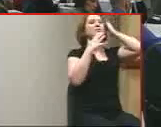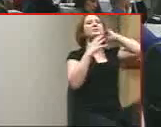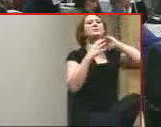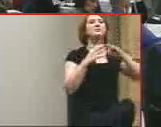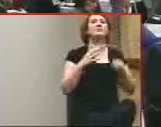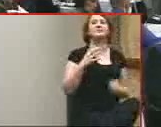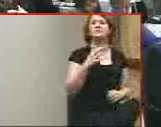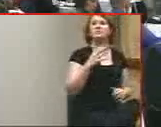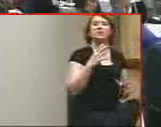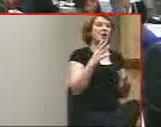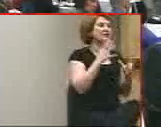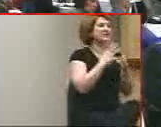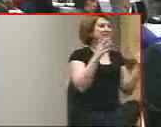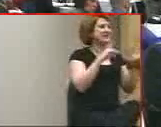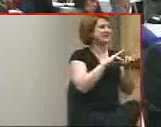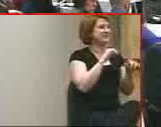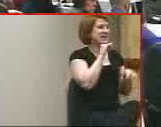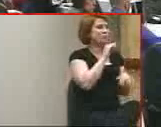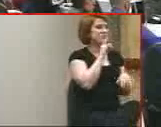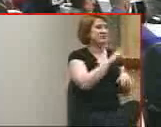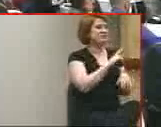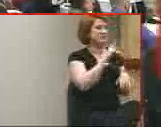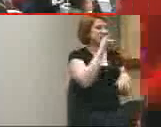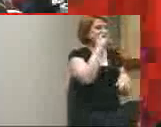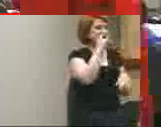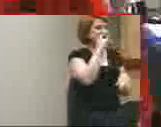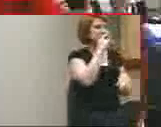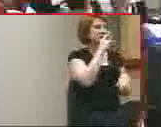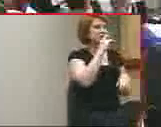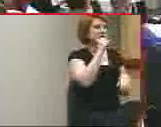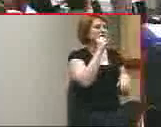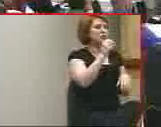Not a real kid in terms of what you're thinking, so